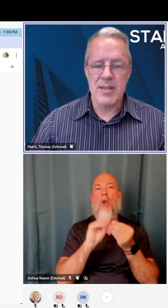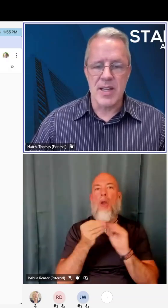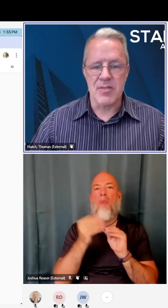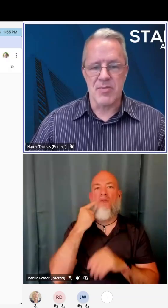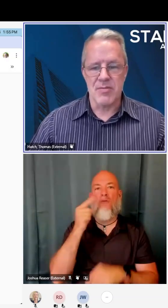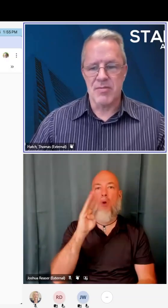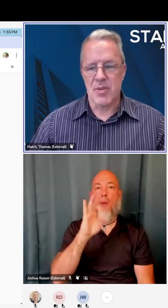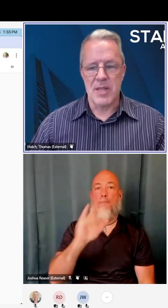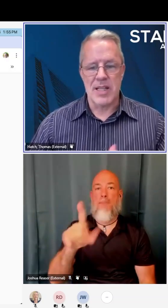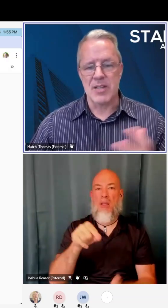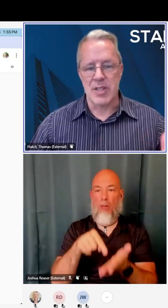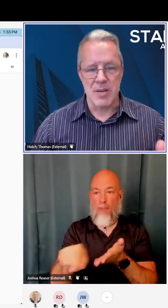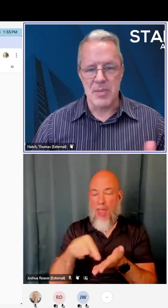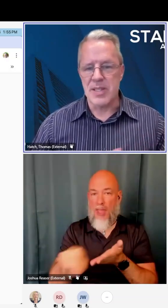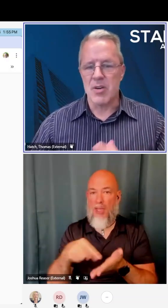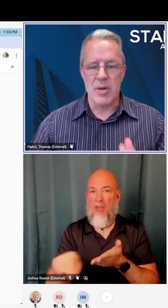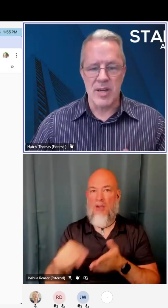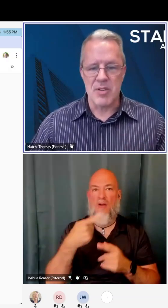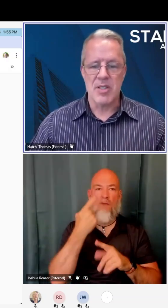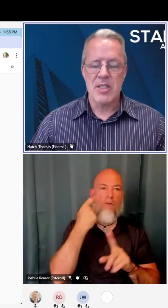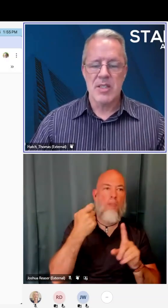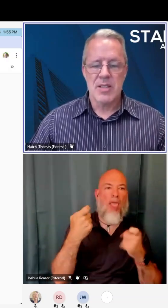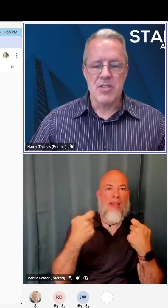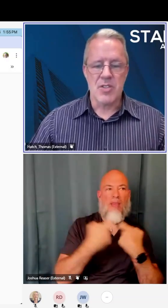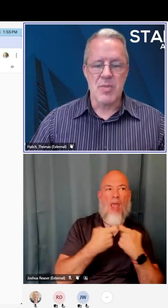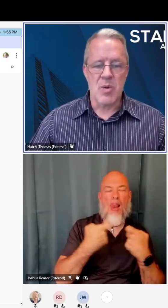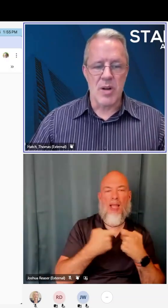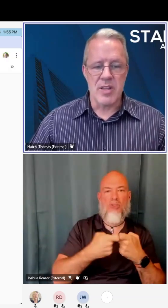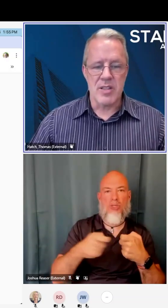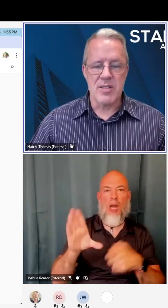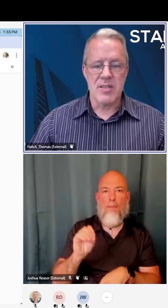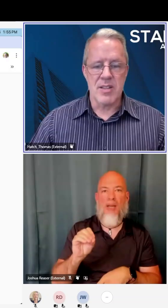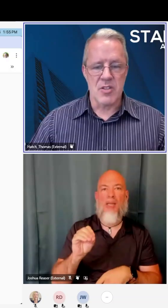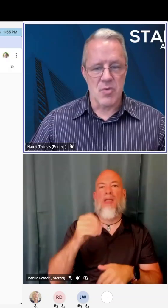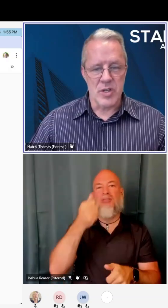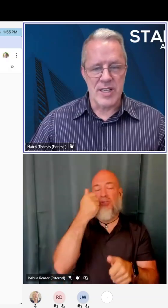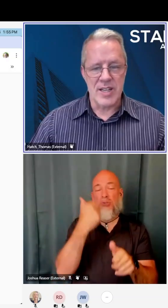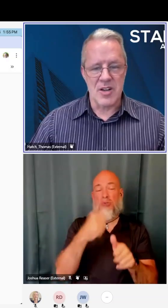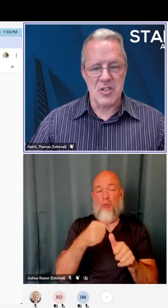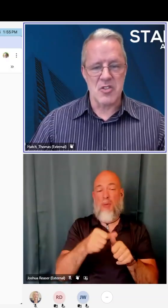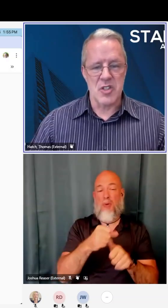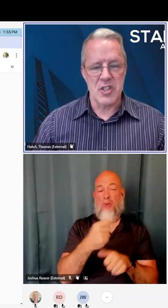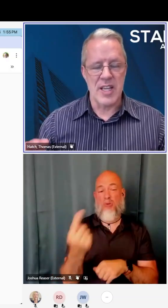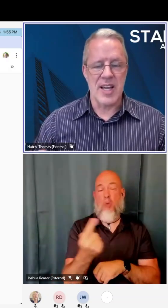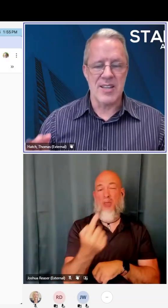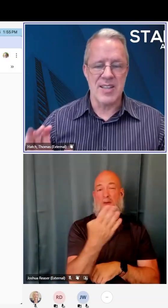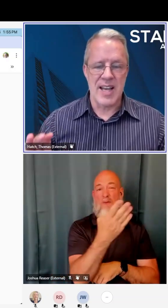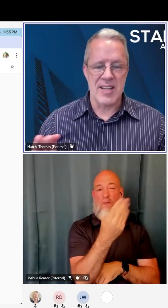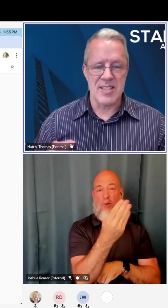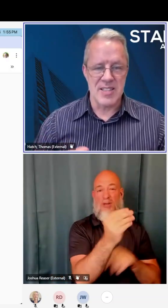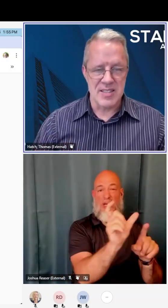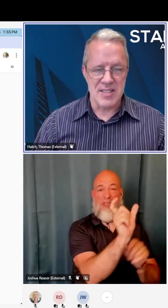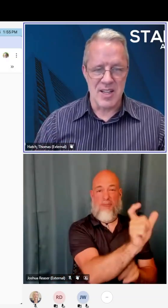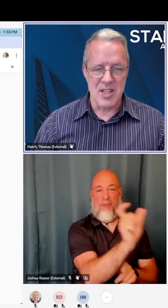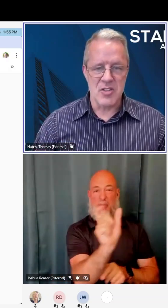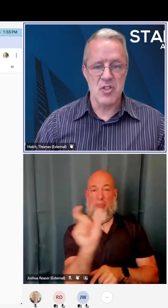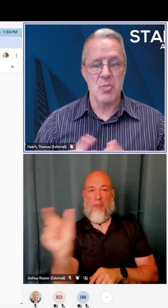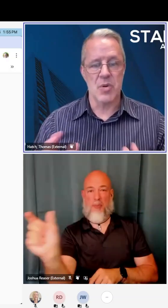they're paying, like from the electric company or whatever, just be aware that there's 14 characters, so you can't add